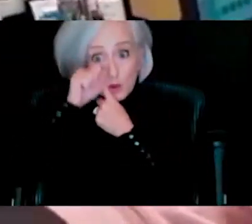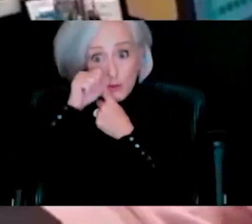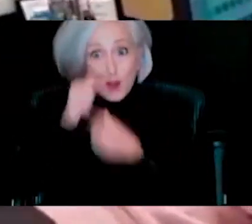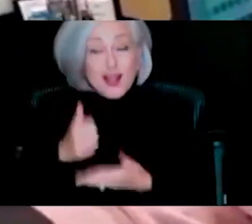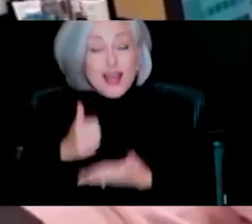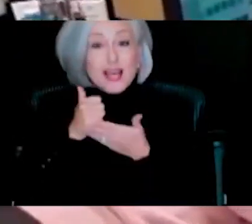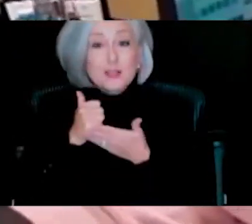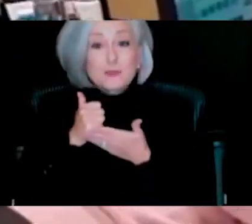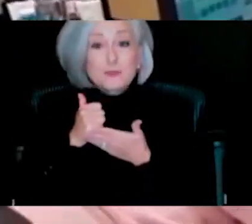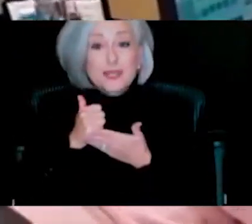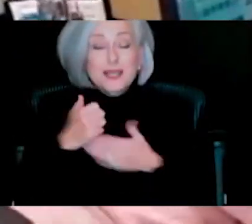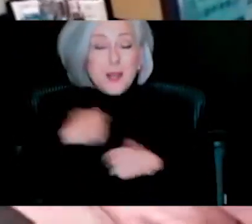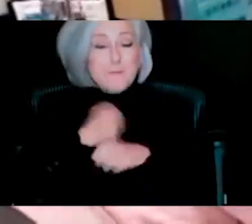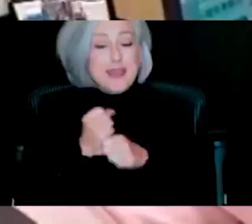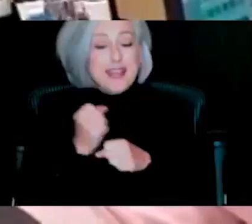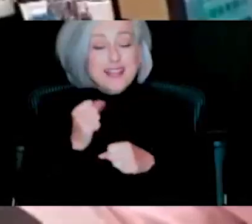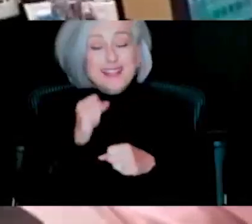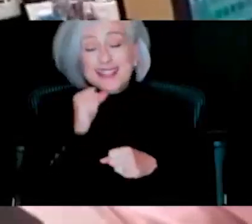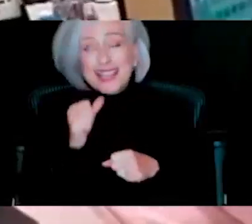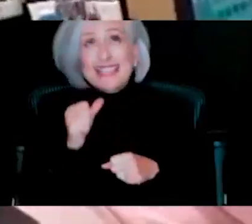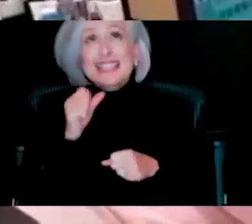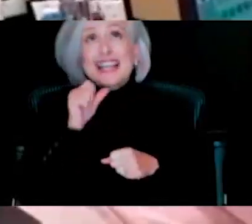I didn't just wake up. Take that one.